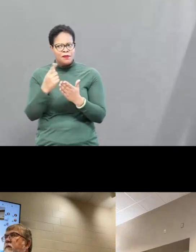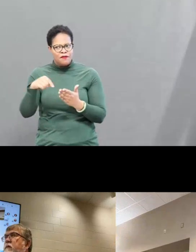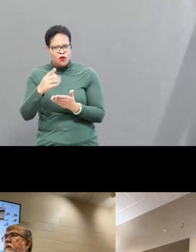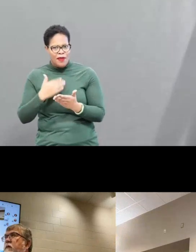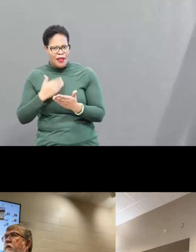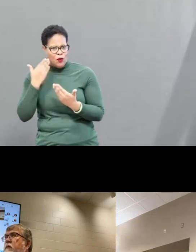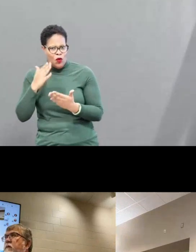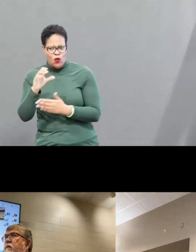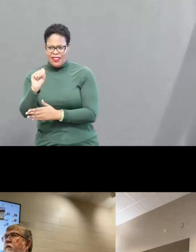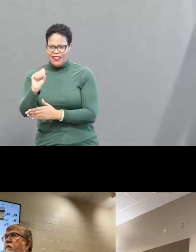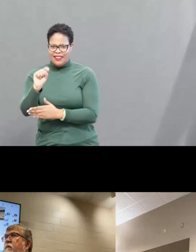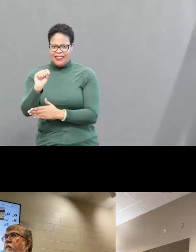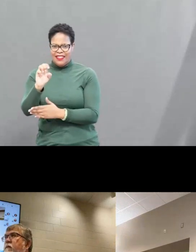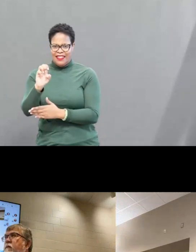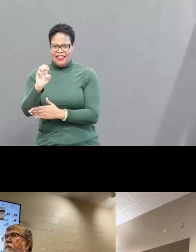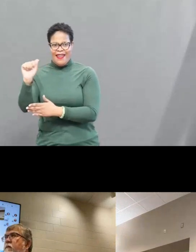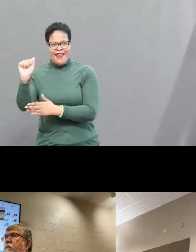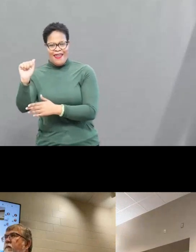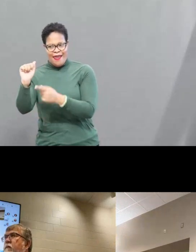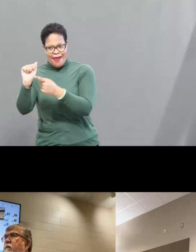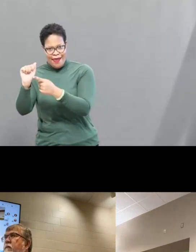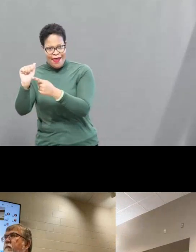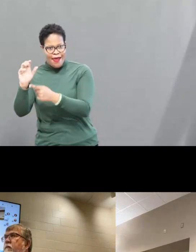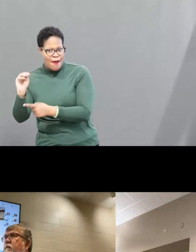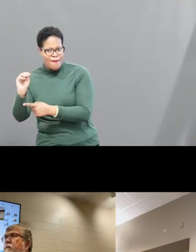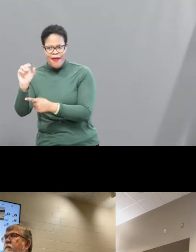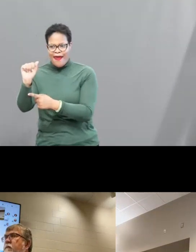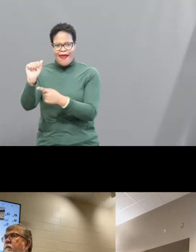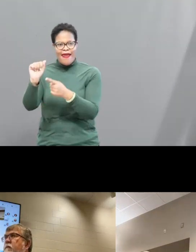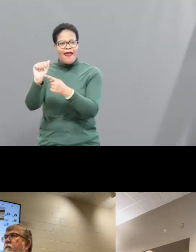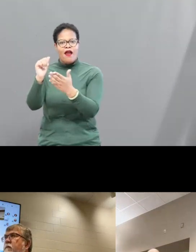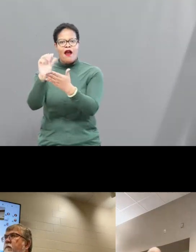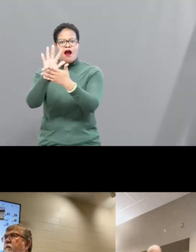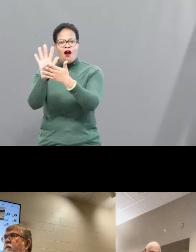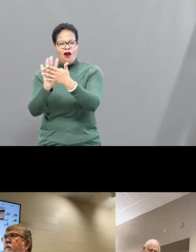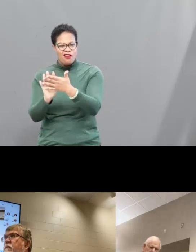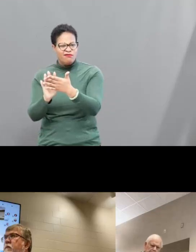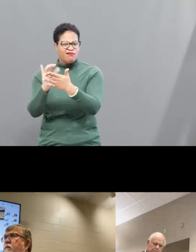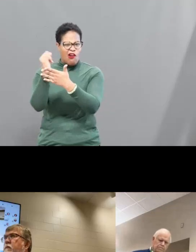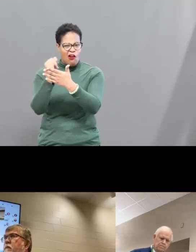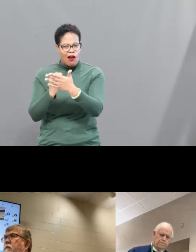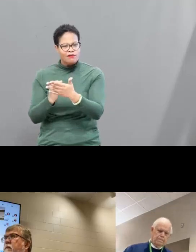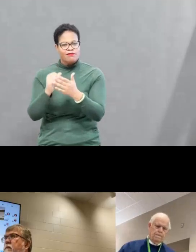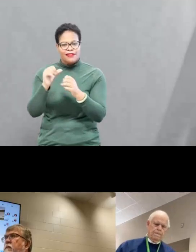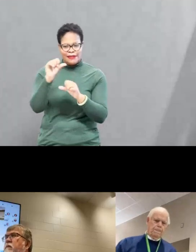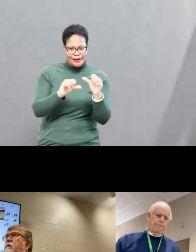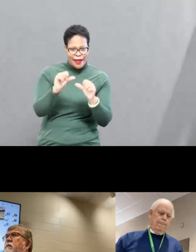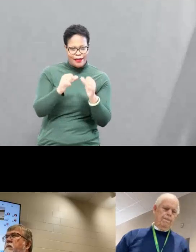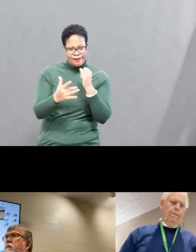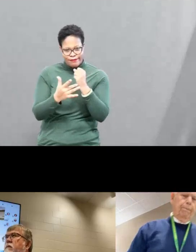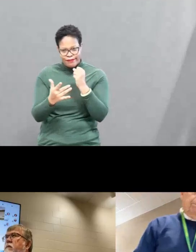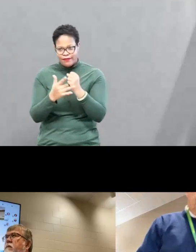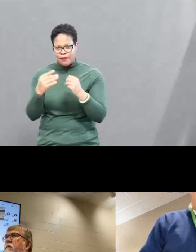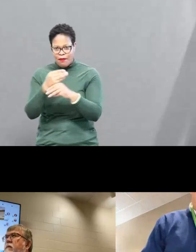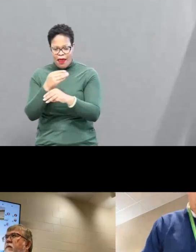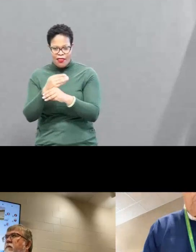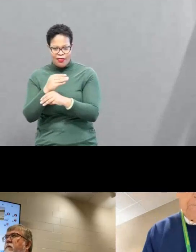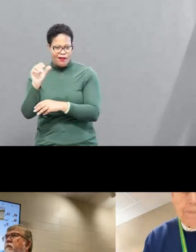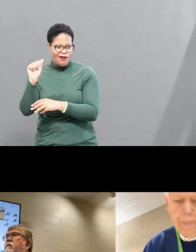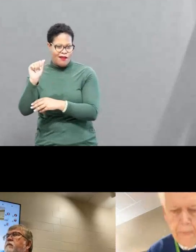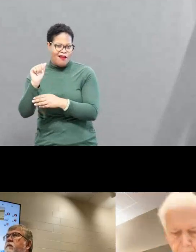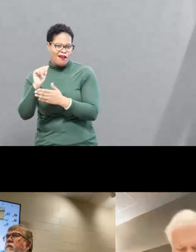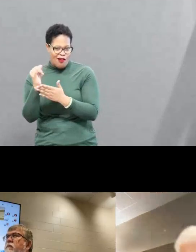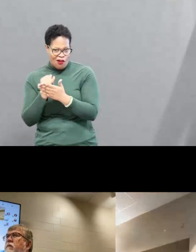STEAM, but that's when you put the art into the science and technology and math and